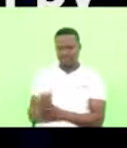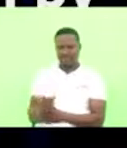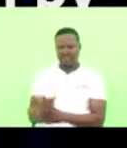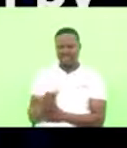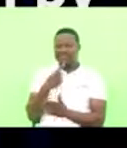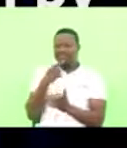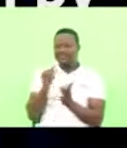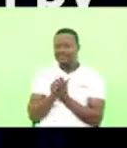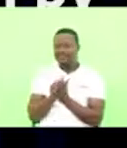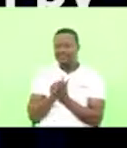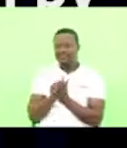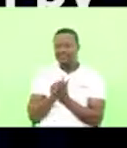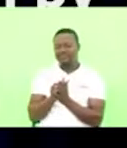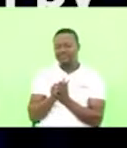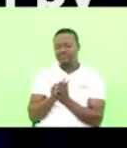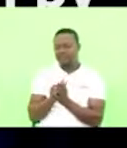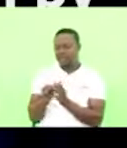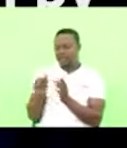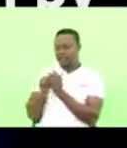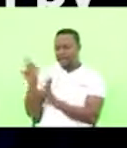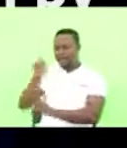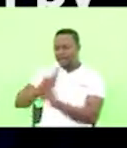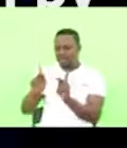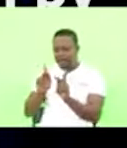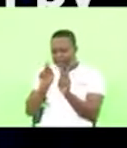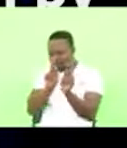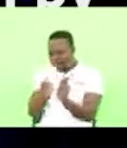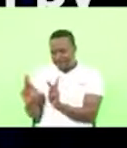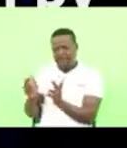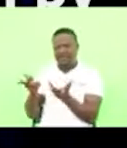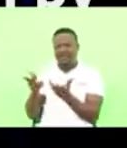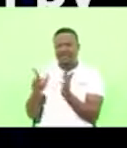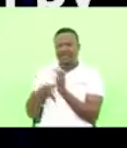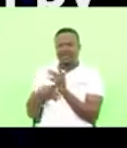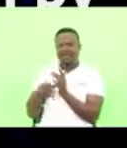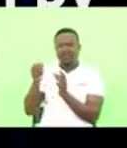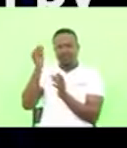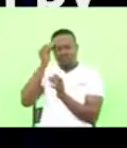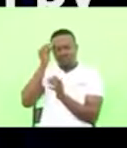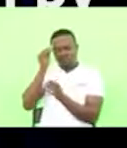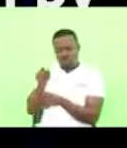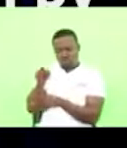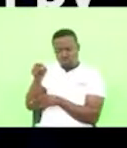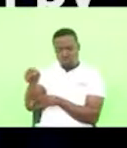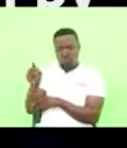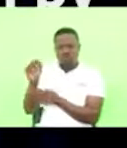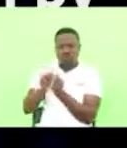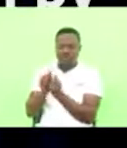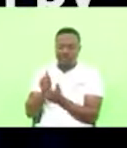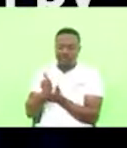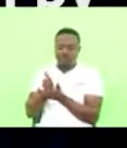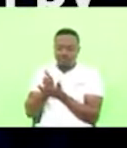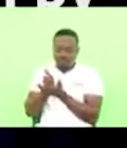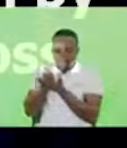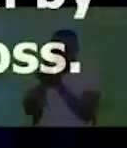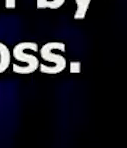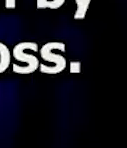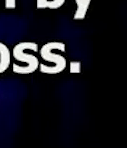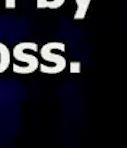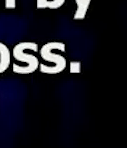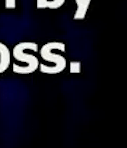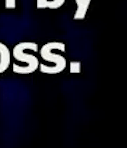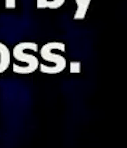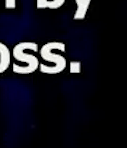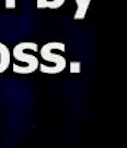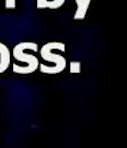God's deliberate plan and foreknowledge, and you, with the help of wicked men, put him to